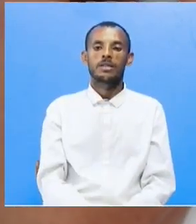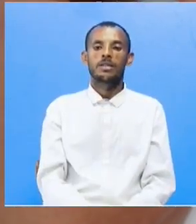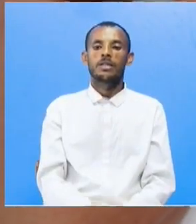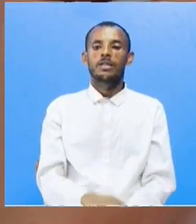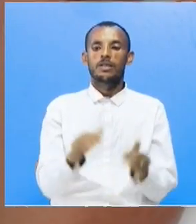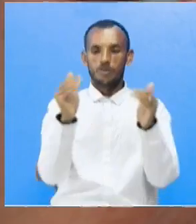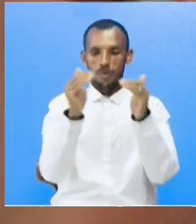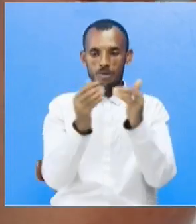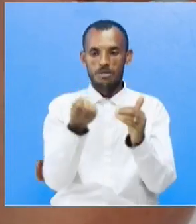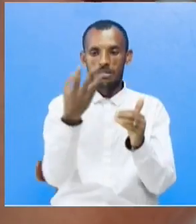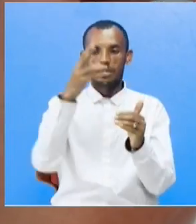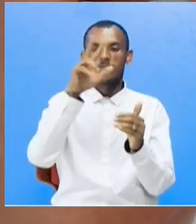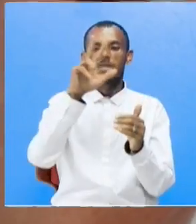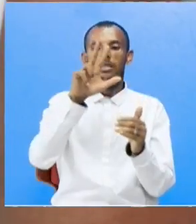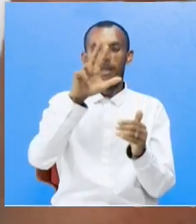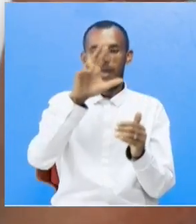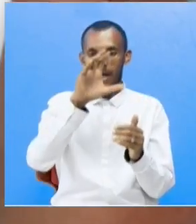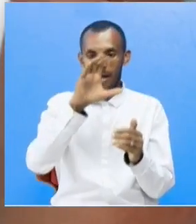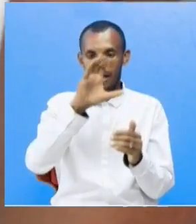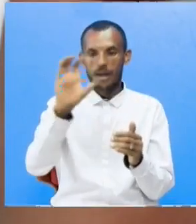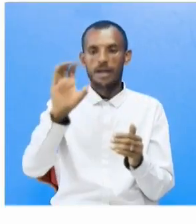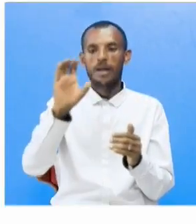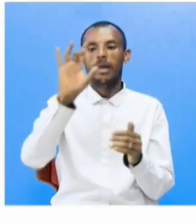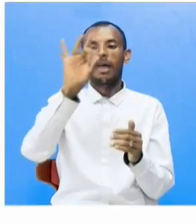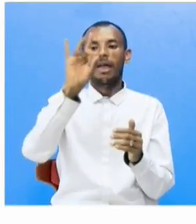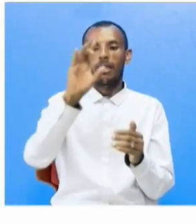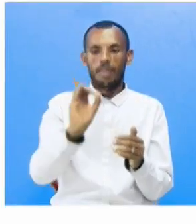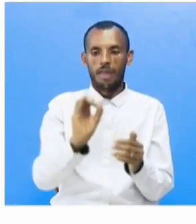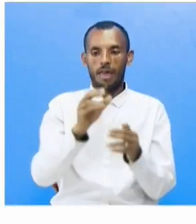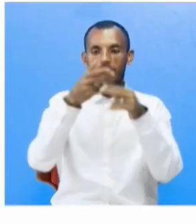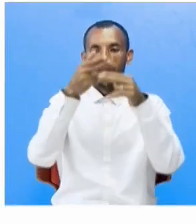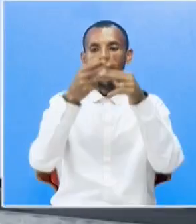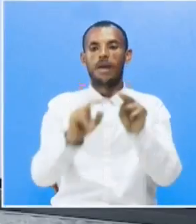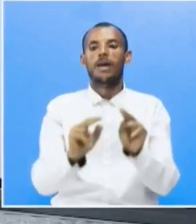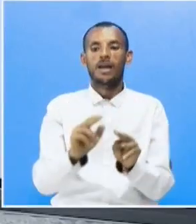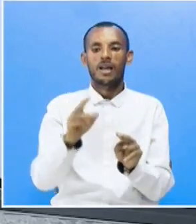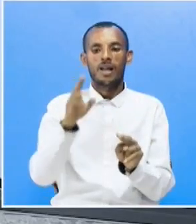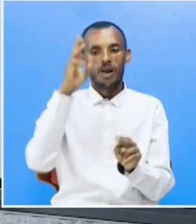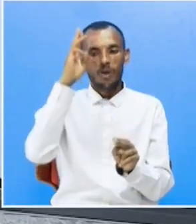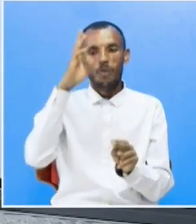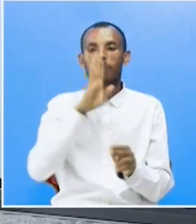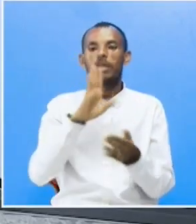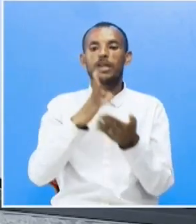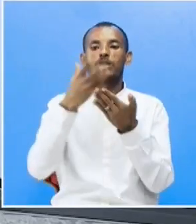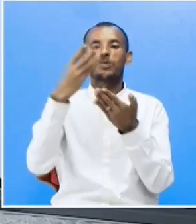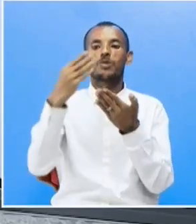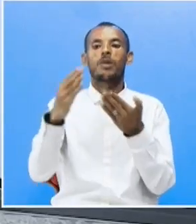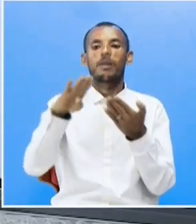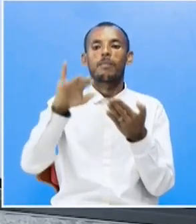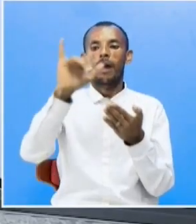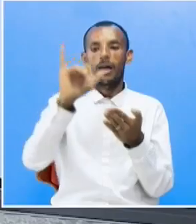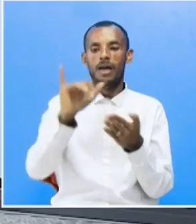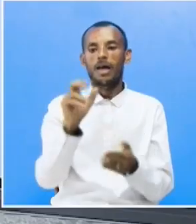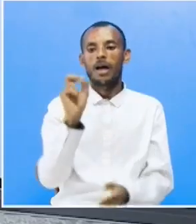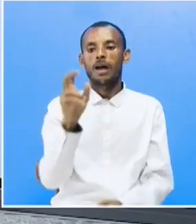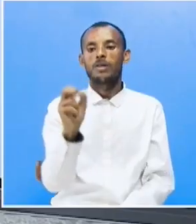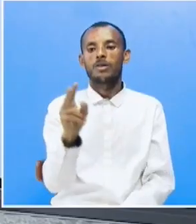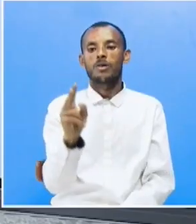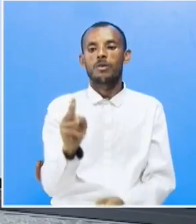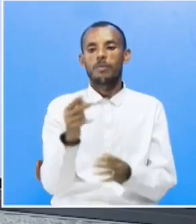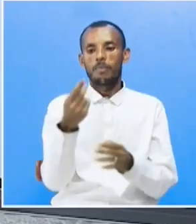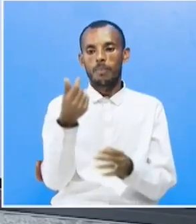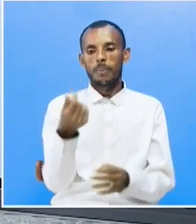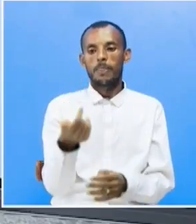380 eggs will be sold by how much?